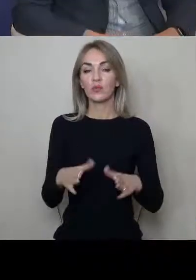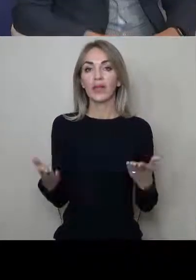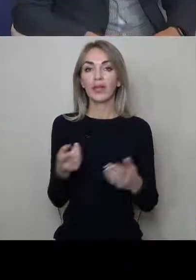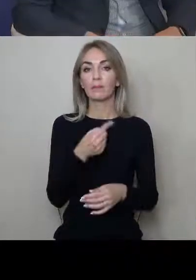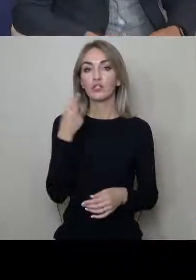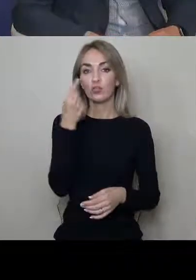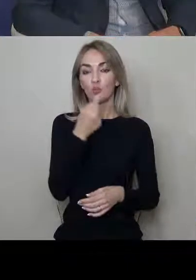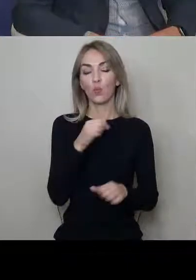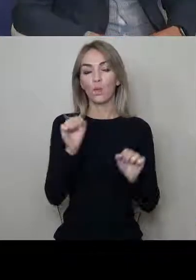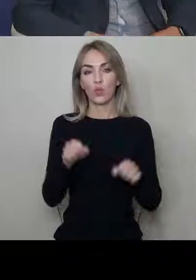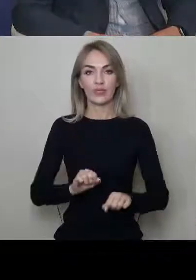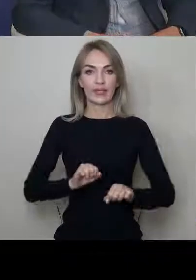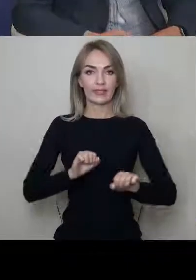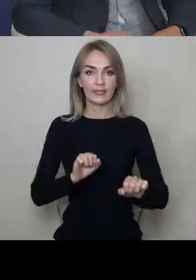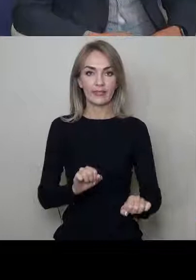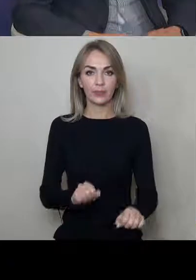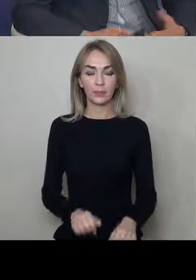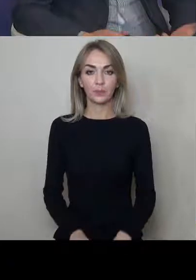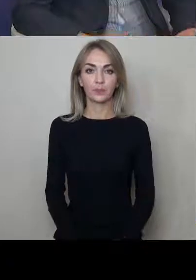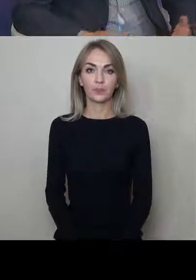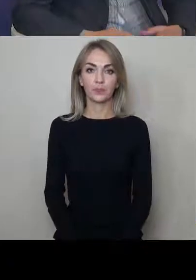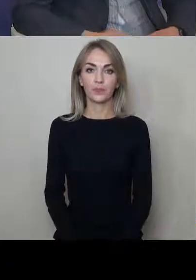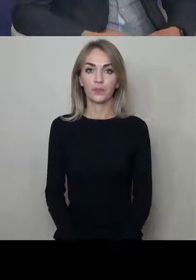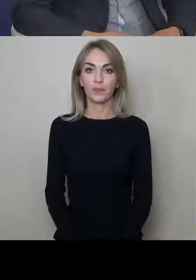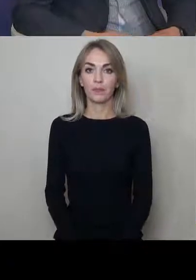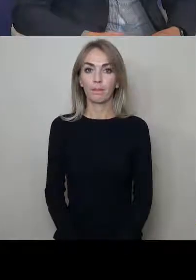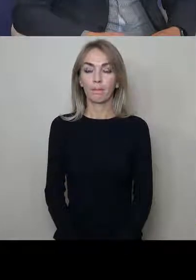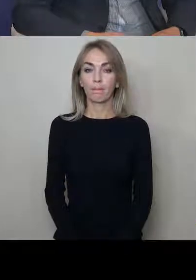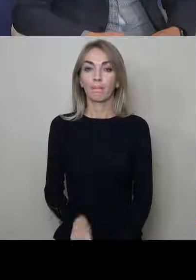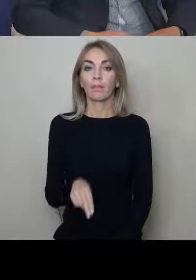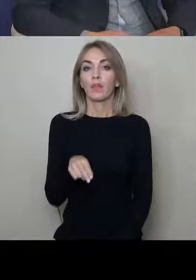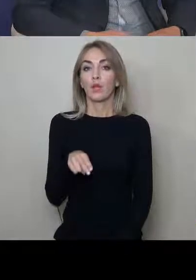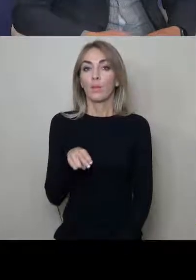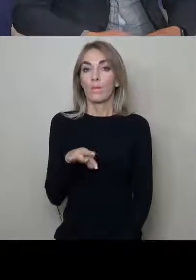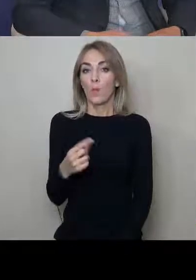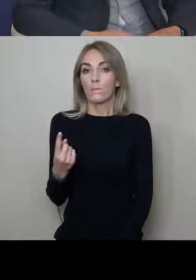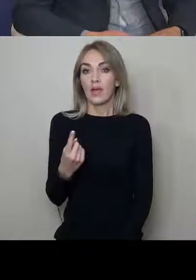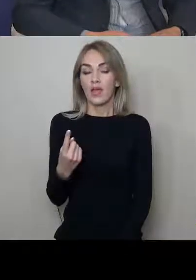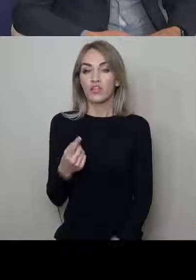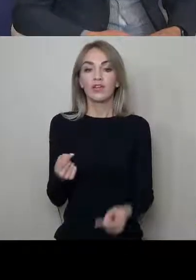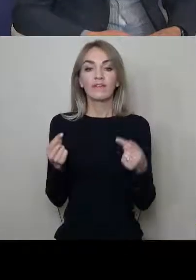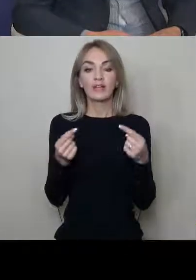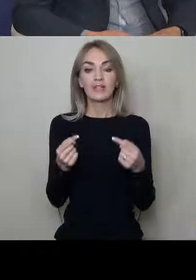you decide to go to court to protect them?